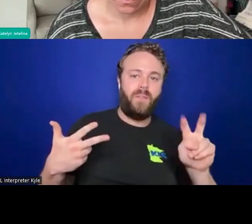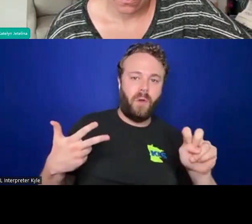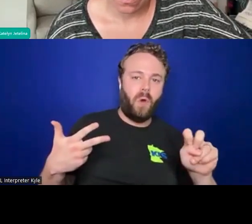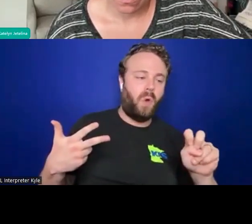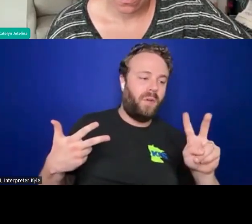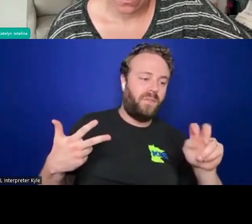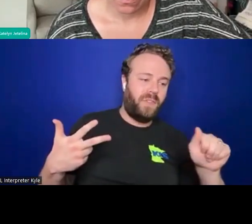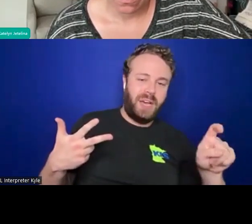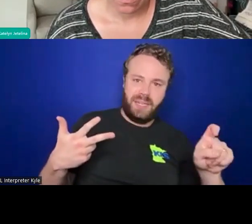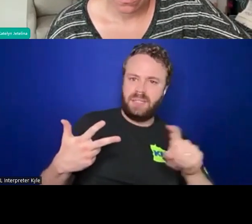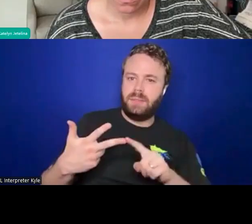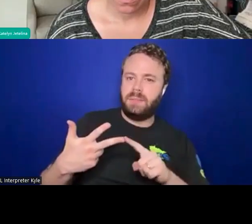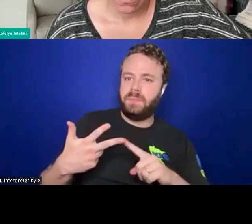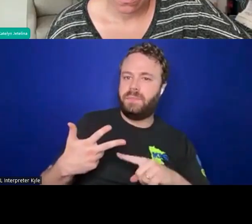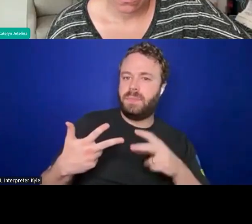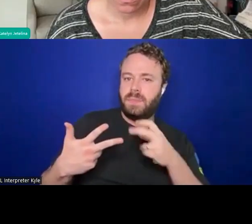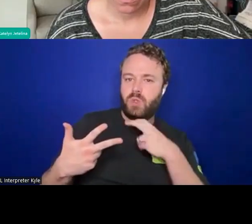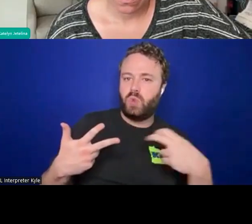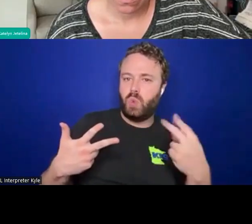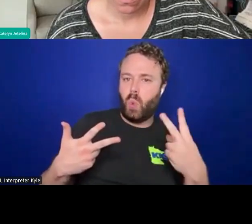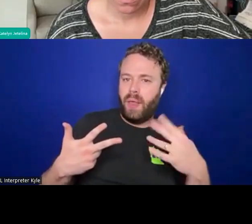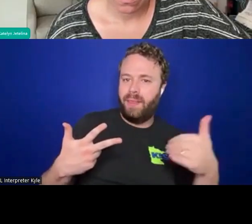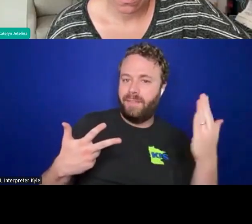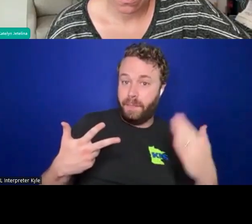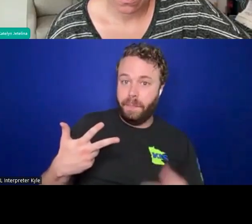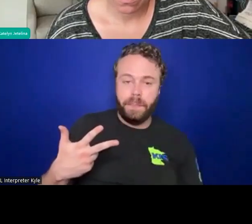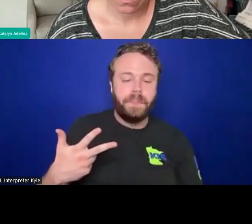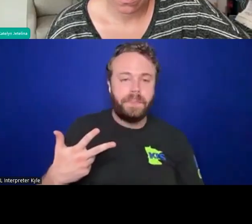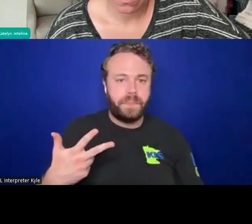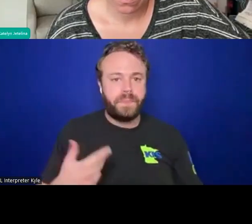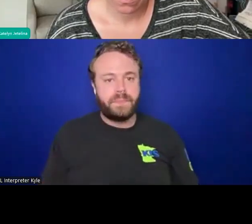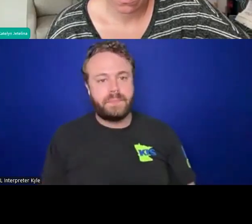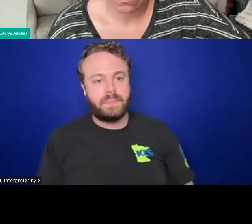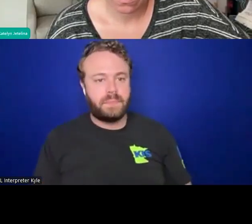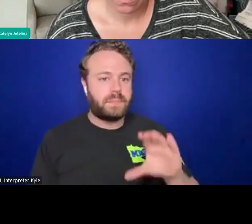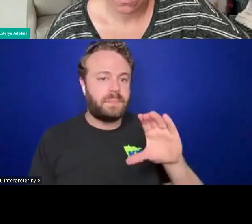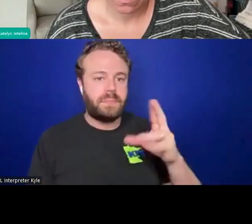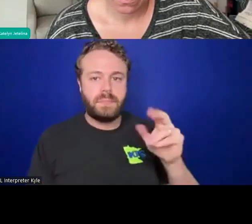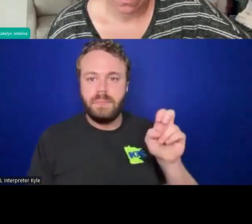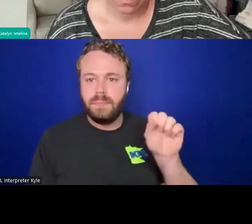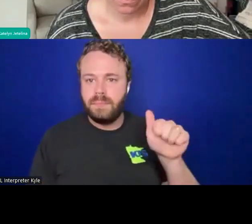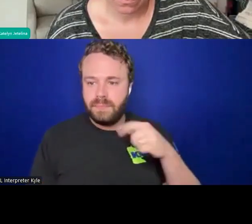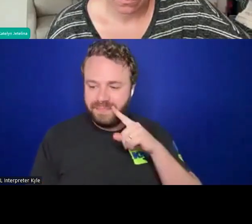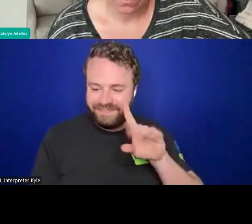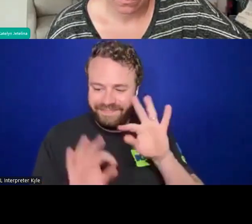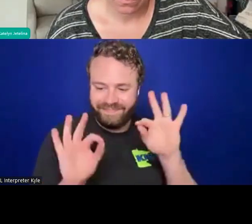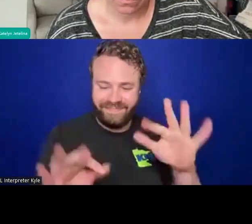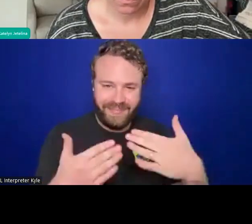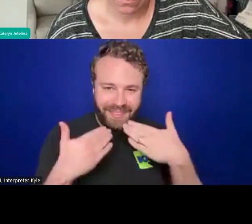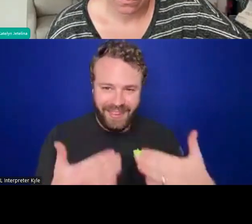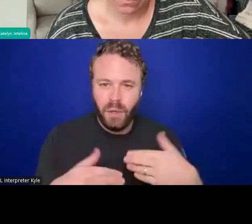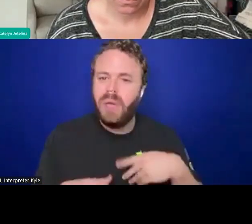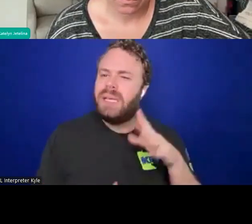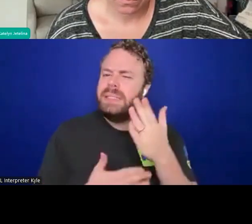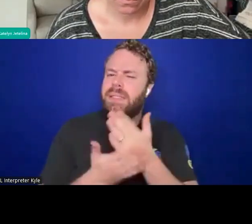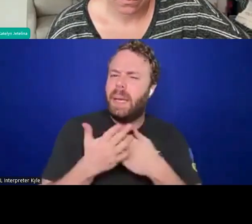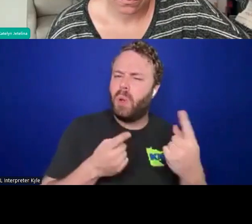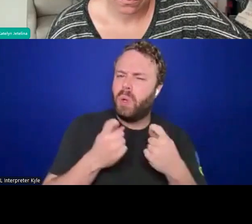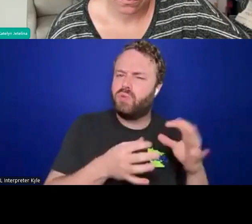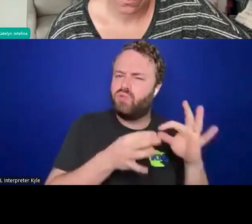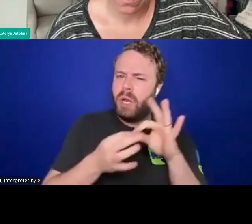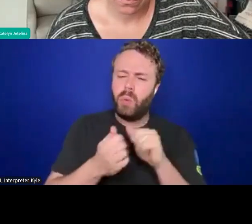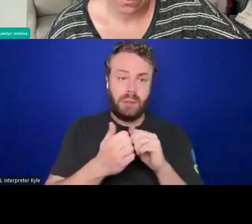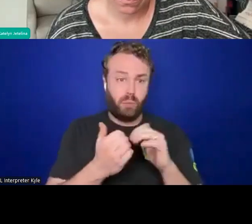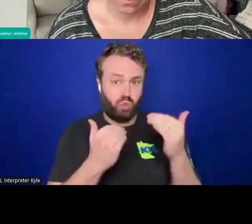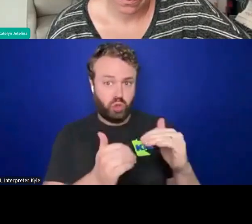Great, thank you. And there, we've gotten a couple of questions about the pregnancy, if there's a pregnancy restriction for any